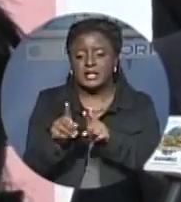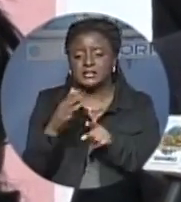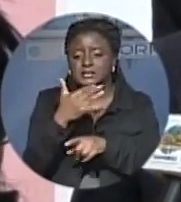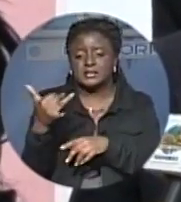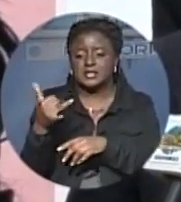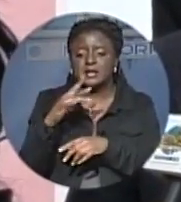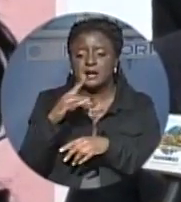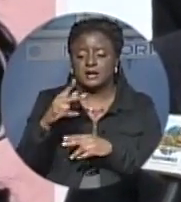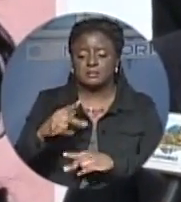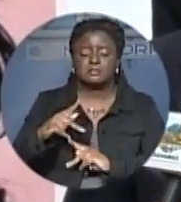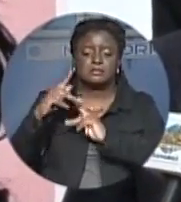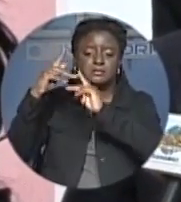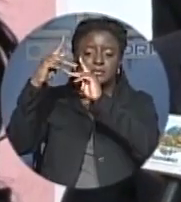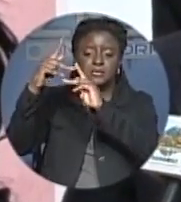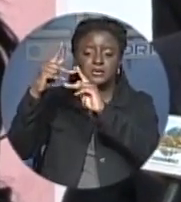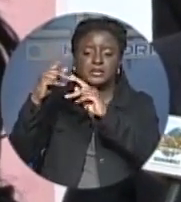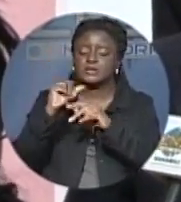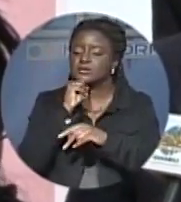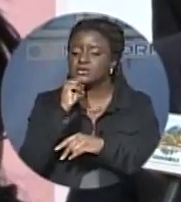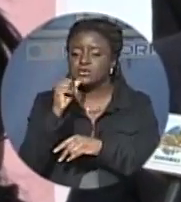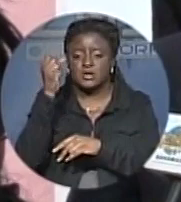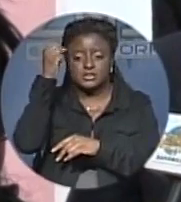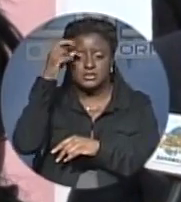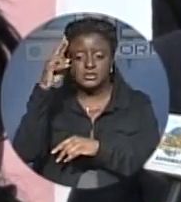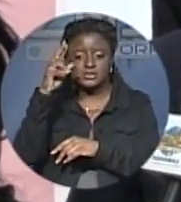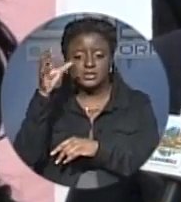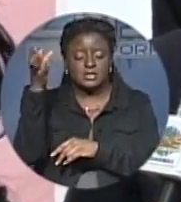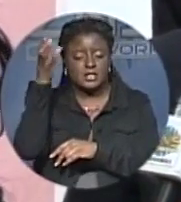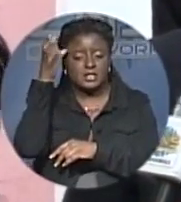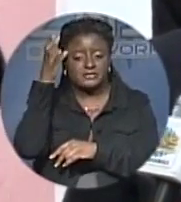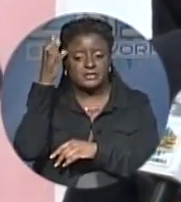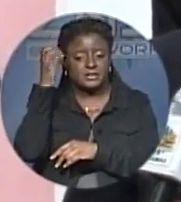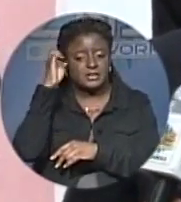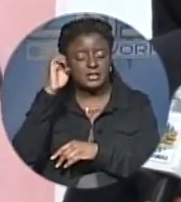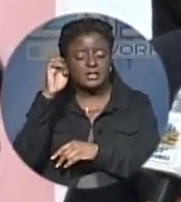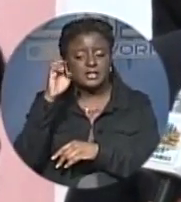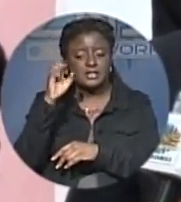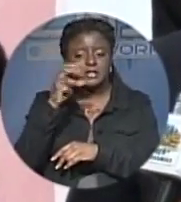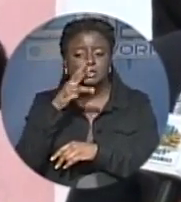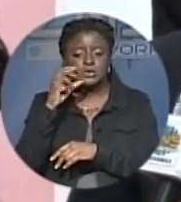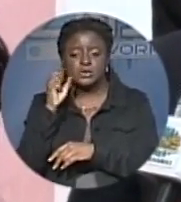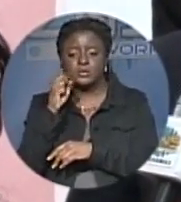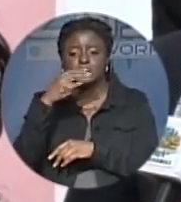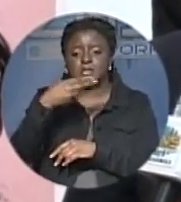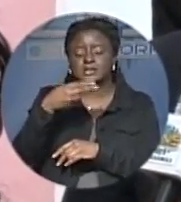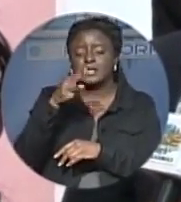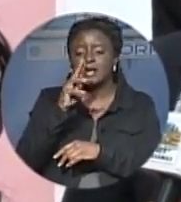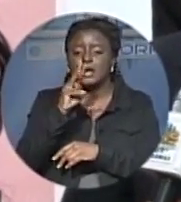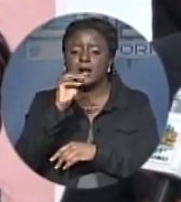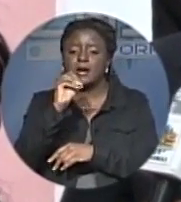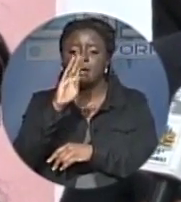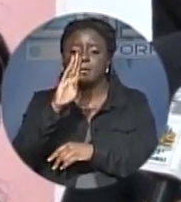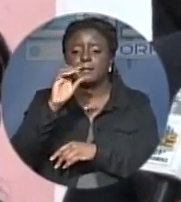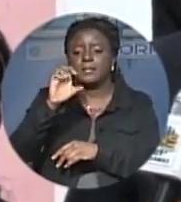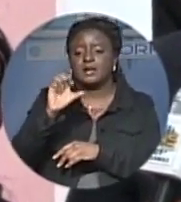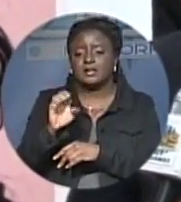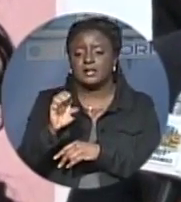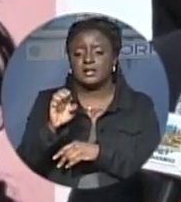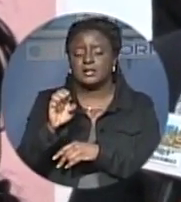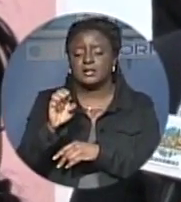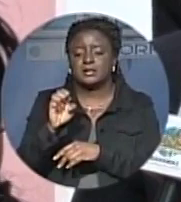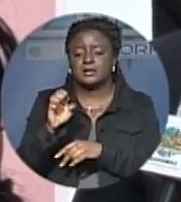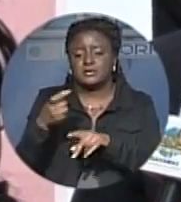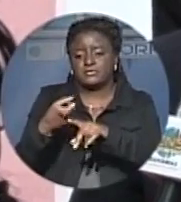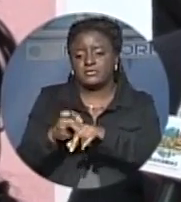success, but not Sir Clifford Darling. Sir Clifford was very humble. He was humble from his beginnings, and he was humble to the